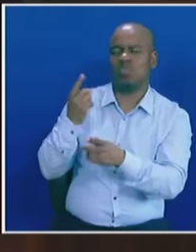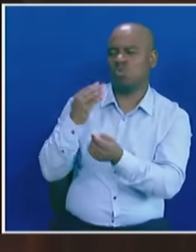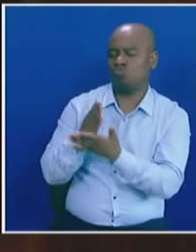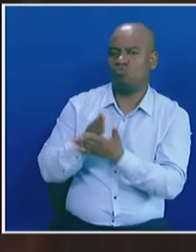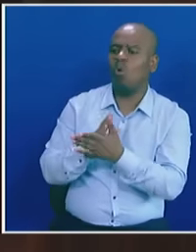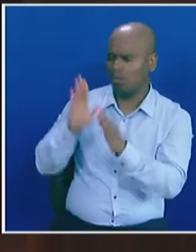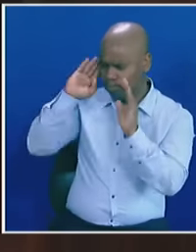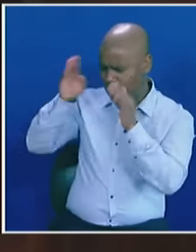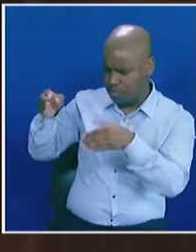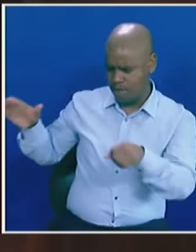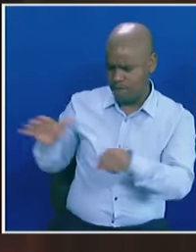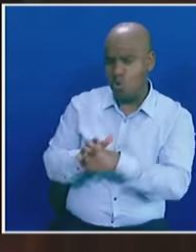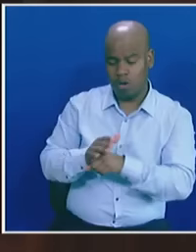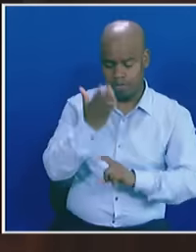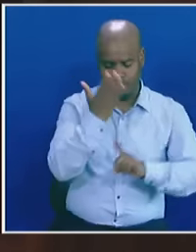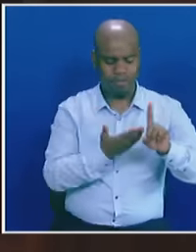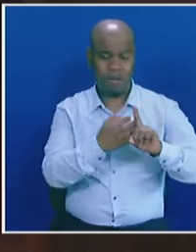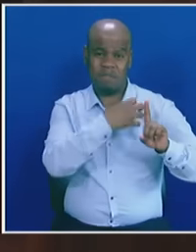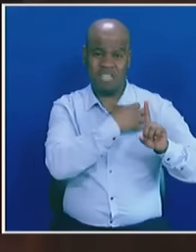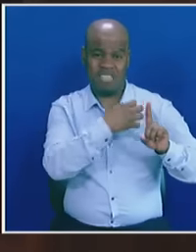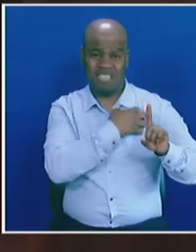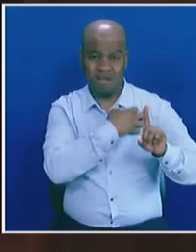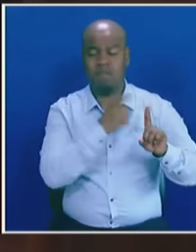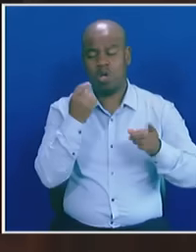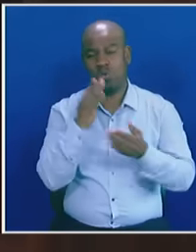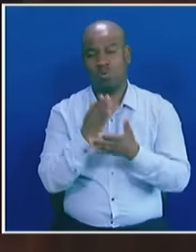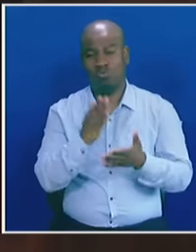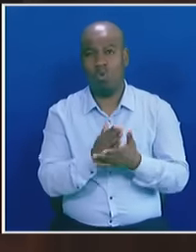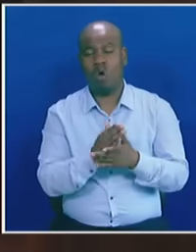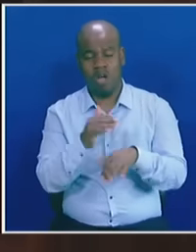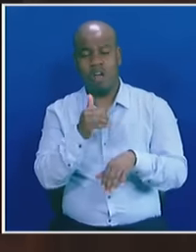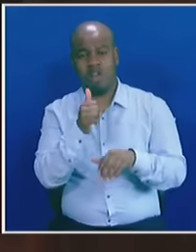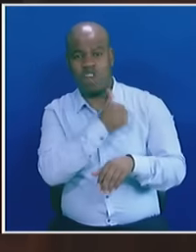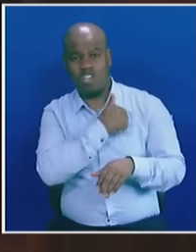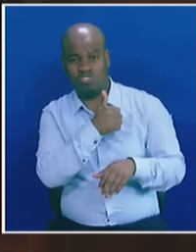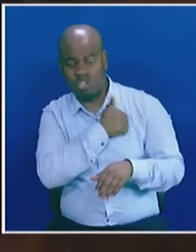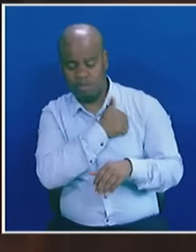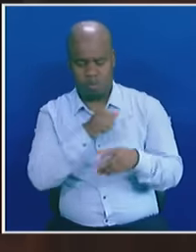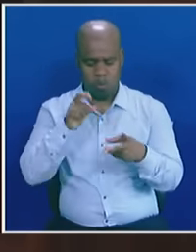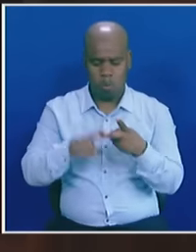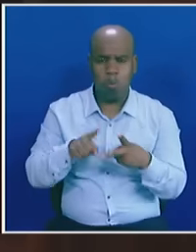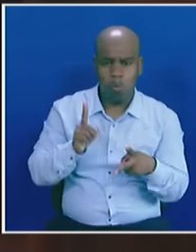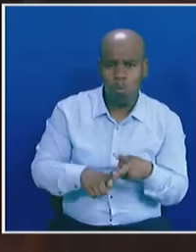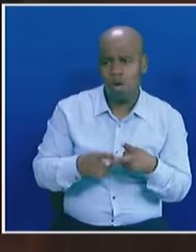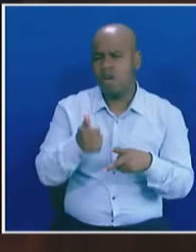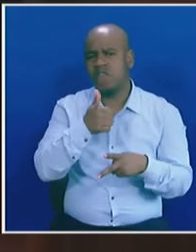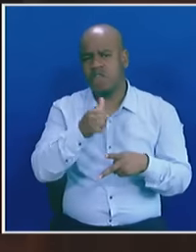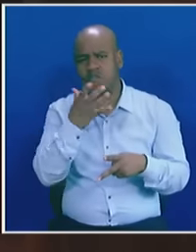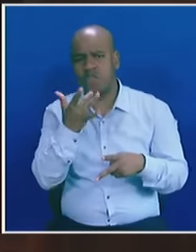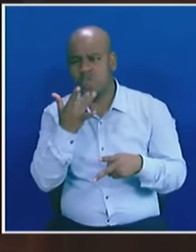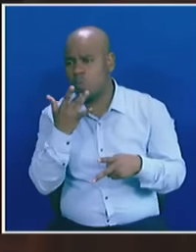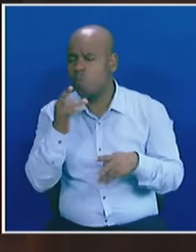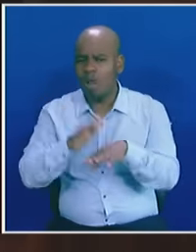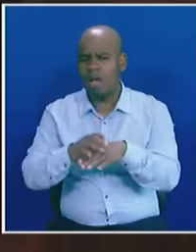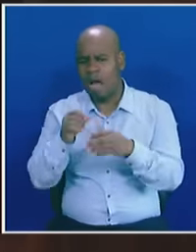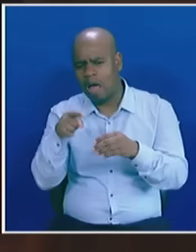Minister of Intelligence must not be immobilized by friendship or deference and show reluctance to expose corruption in government